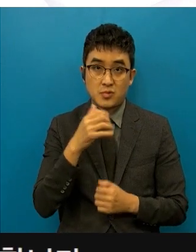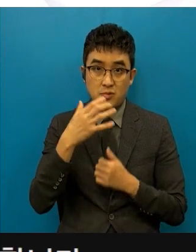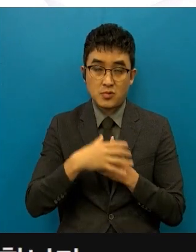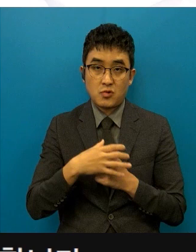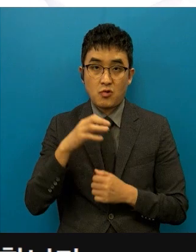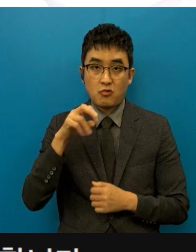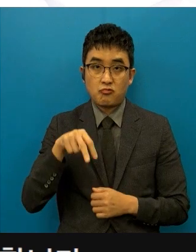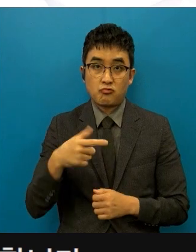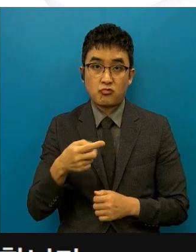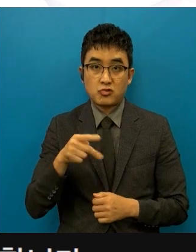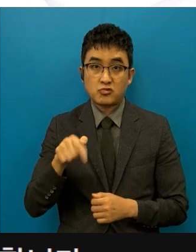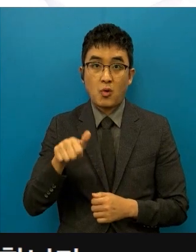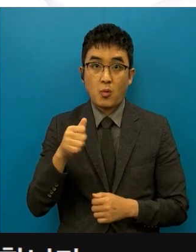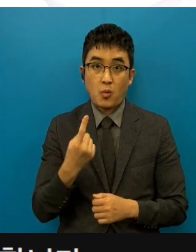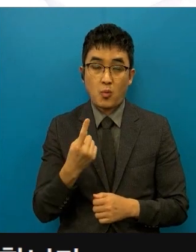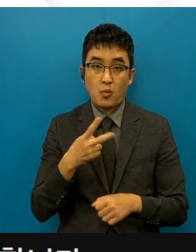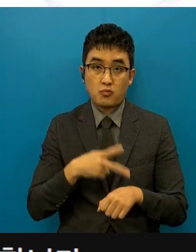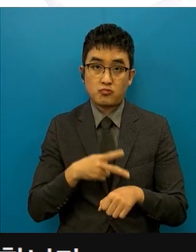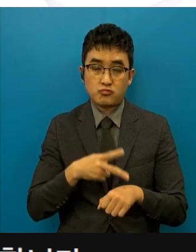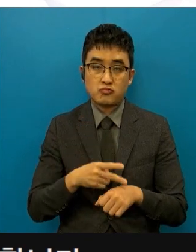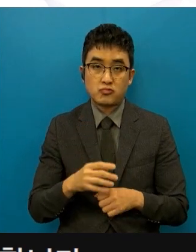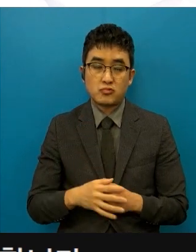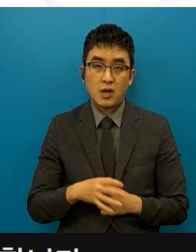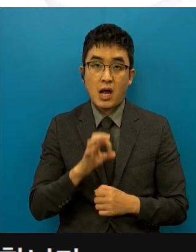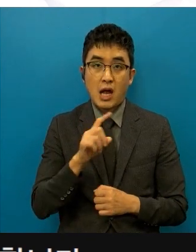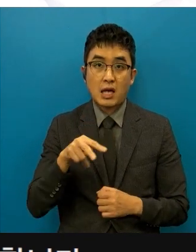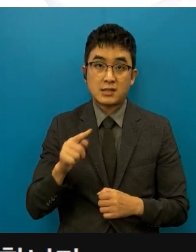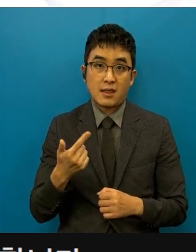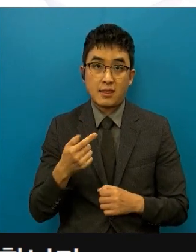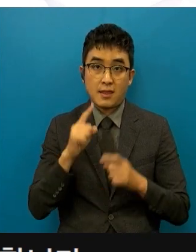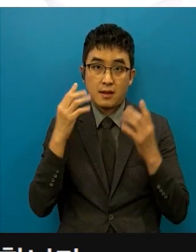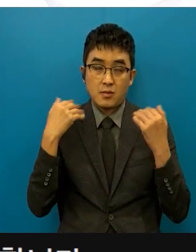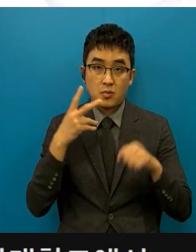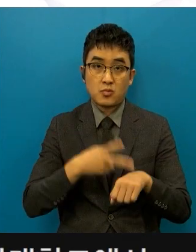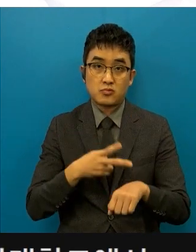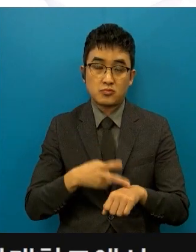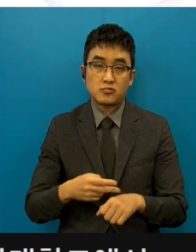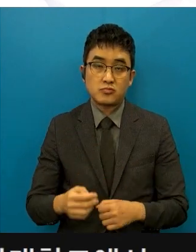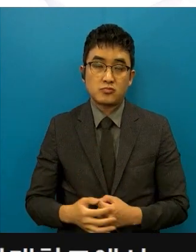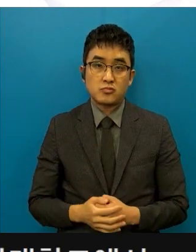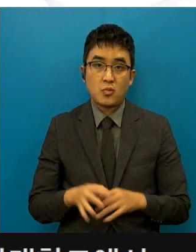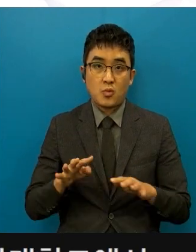We have 4 distinguished speakers on this session.